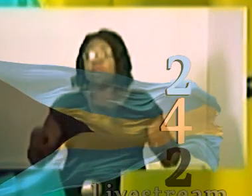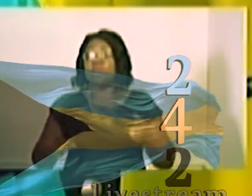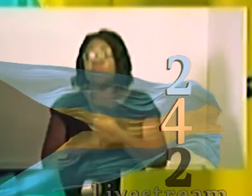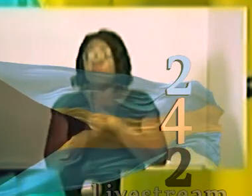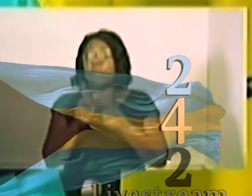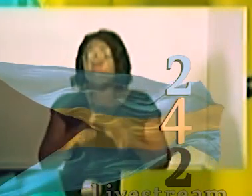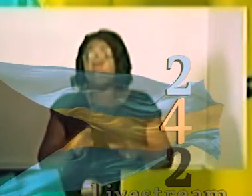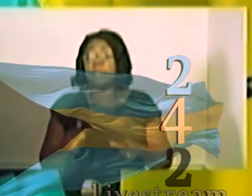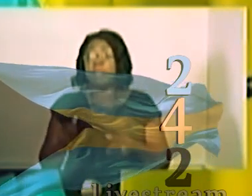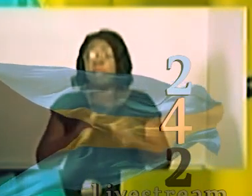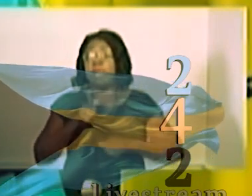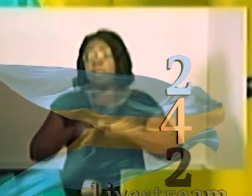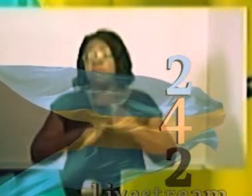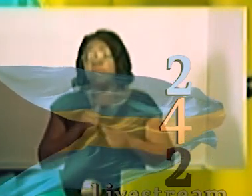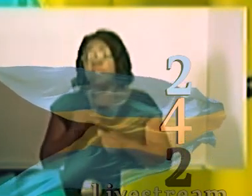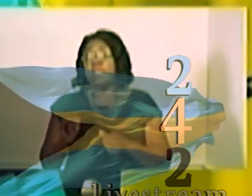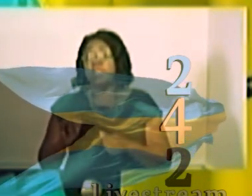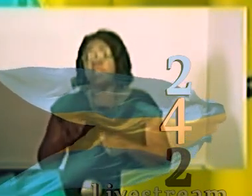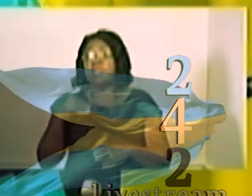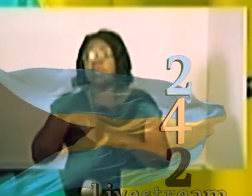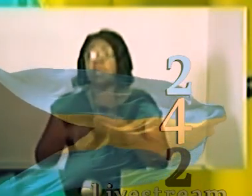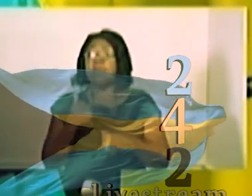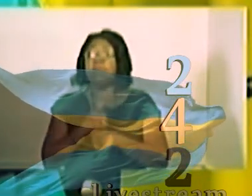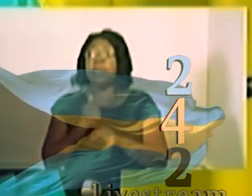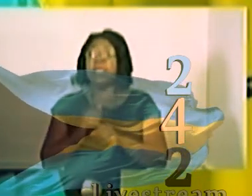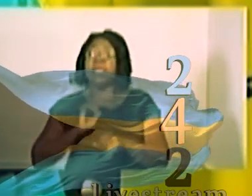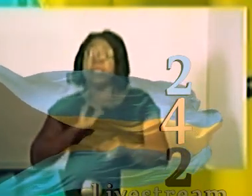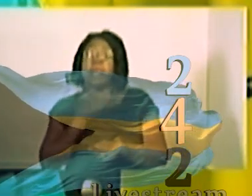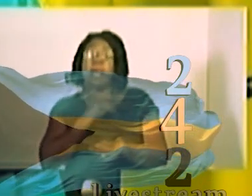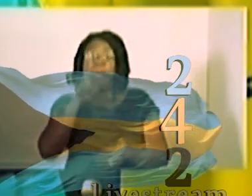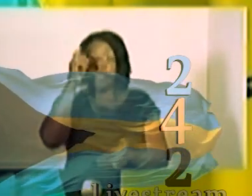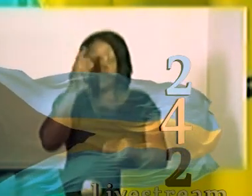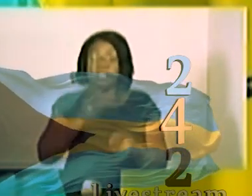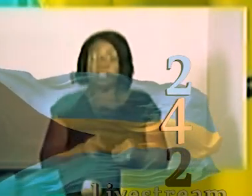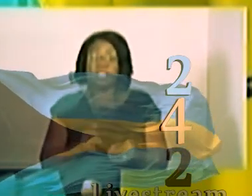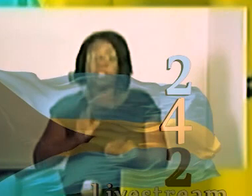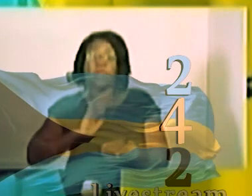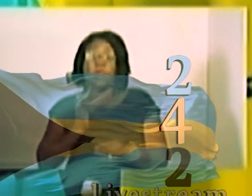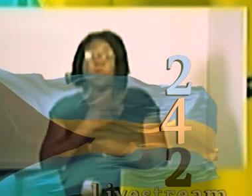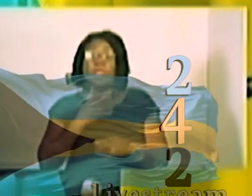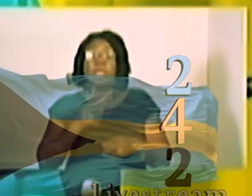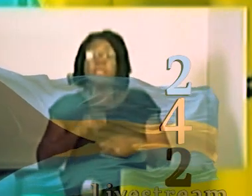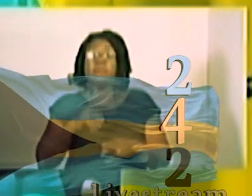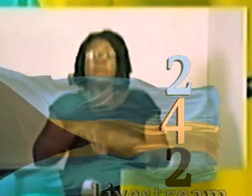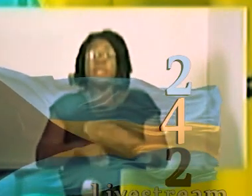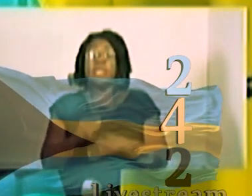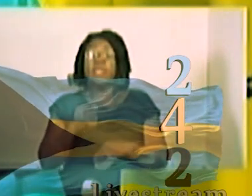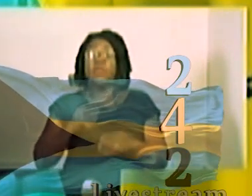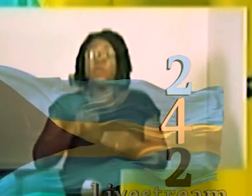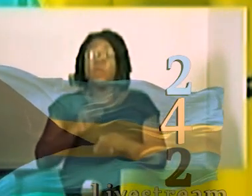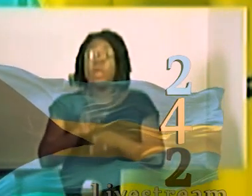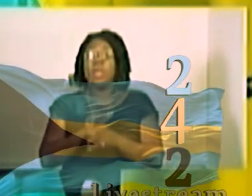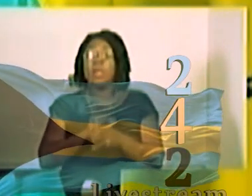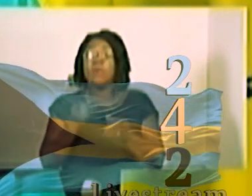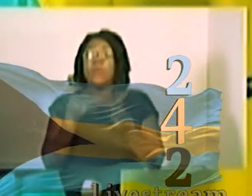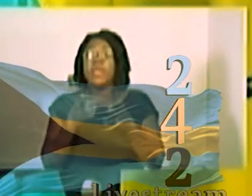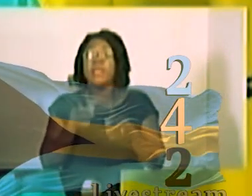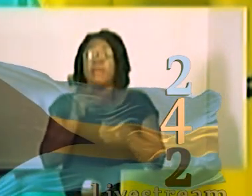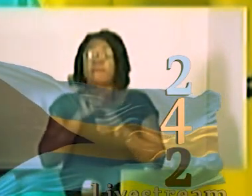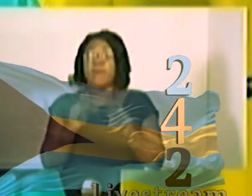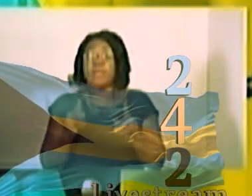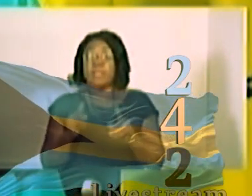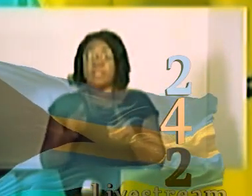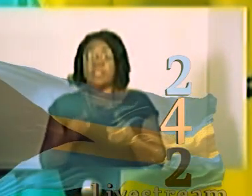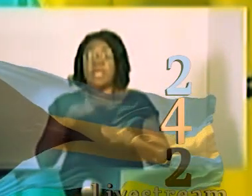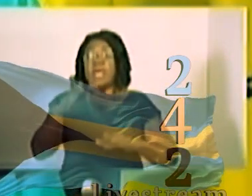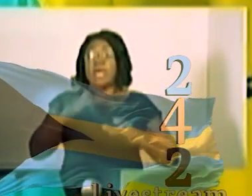In making our decisions, we had to take into account many factors and to balance the various